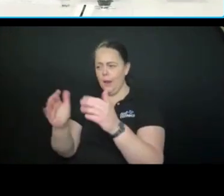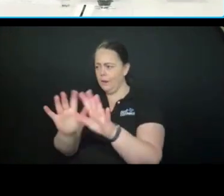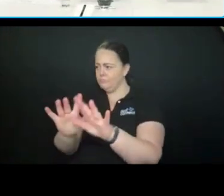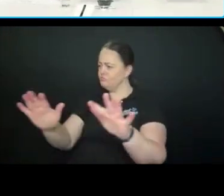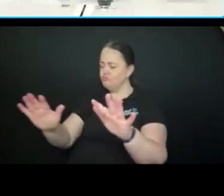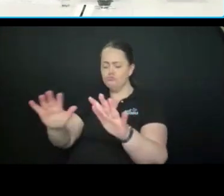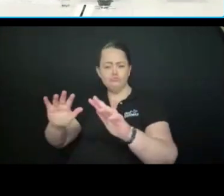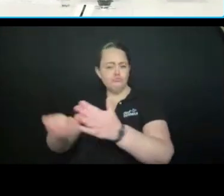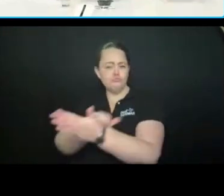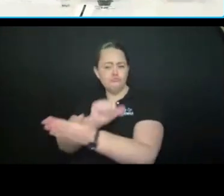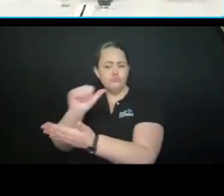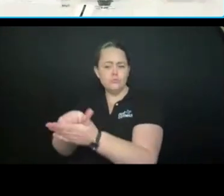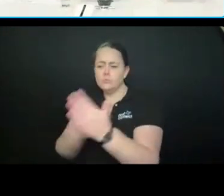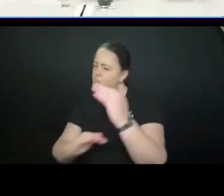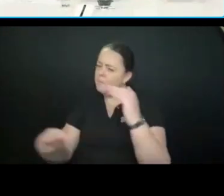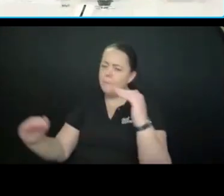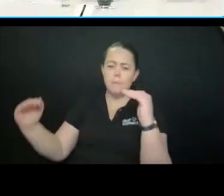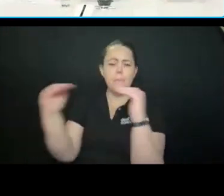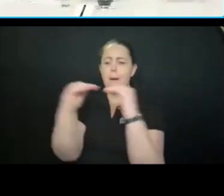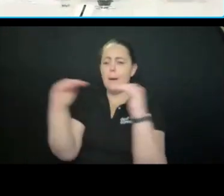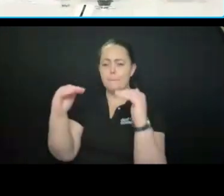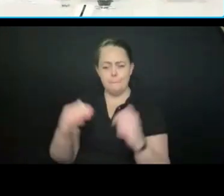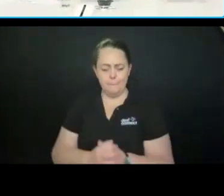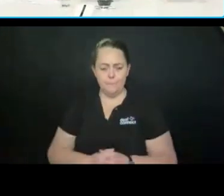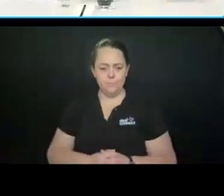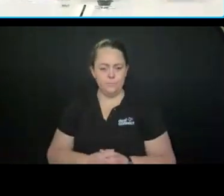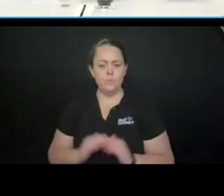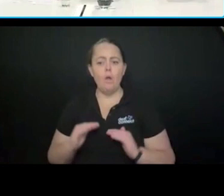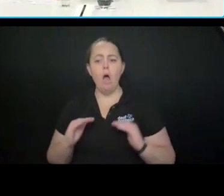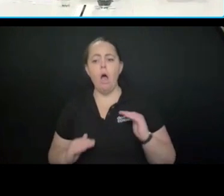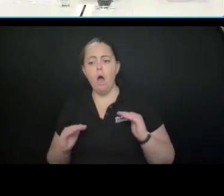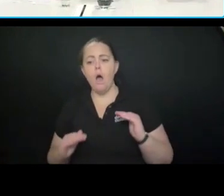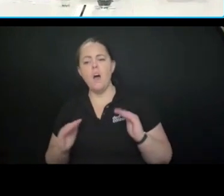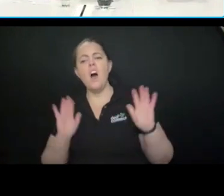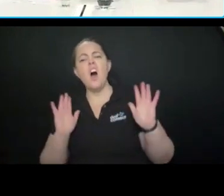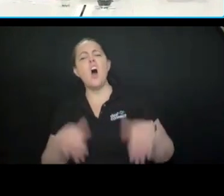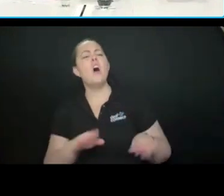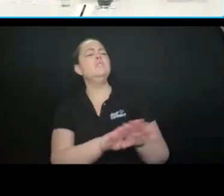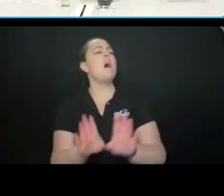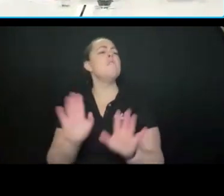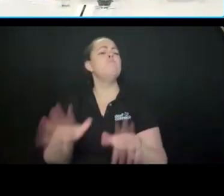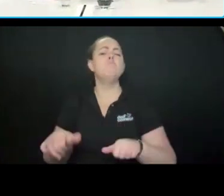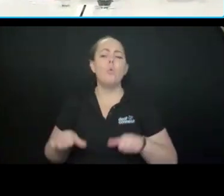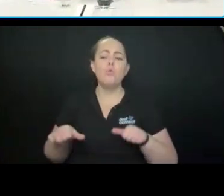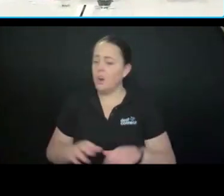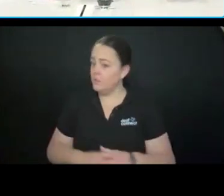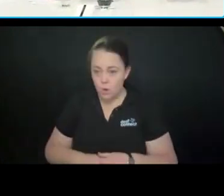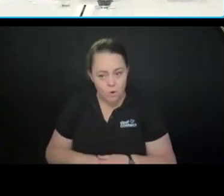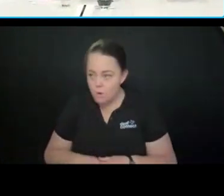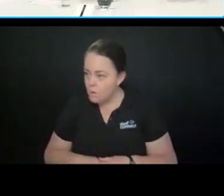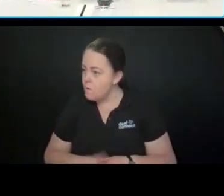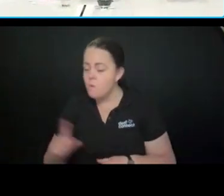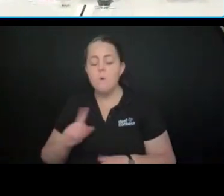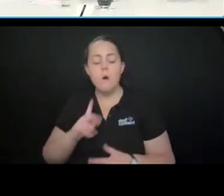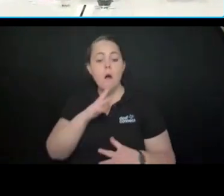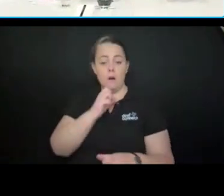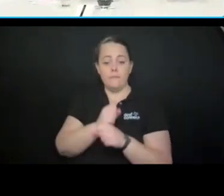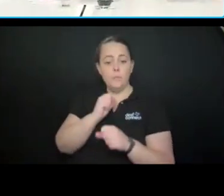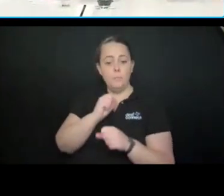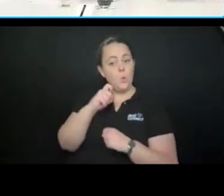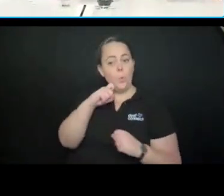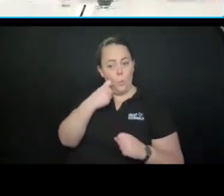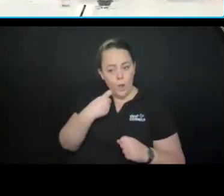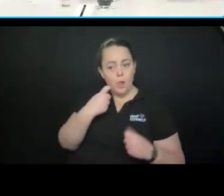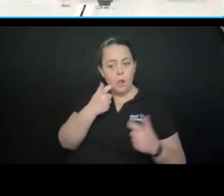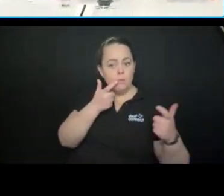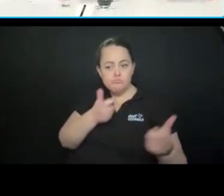view, quality indicator information gives the Commission valuable regulatory intelligence and data to